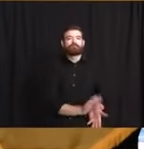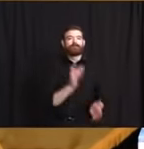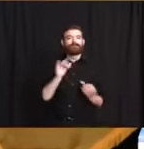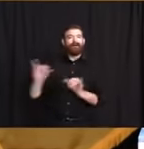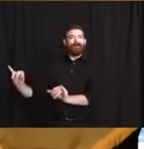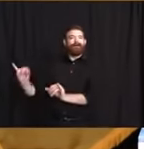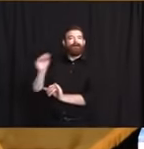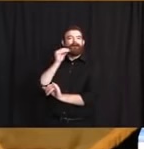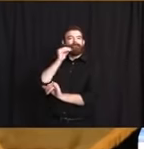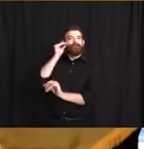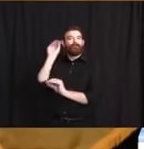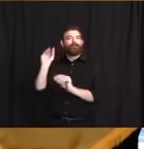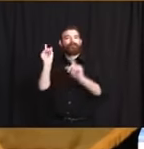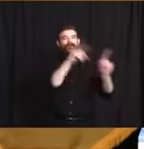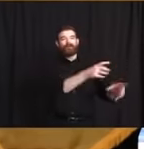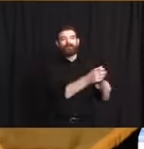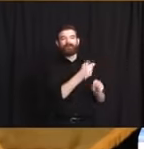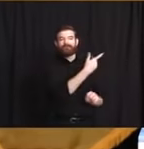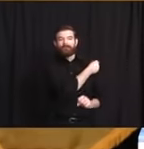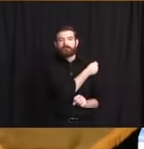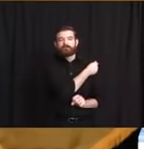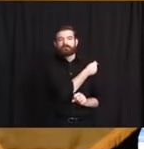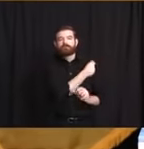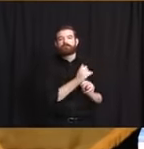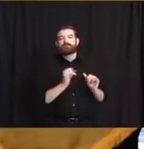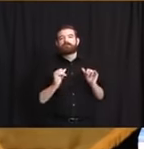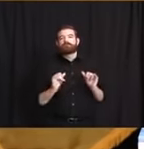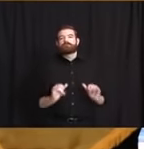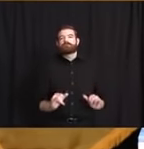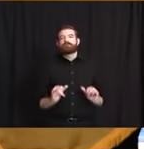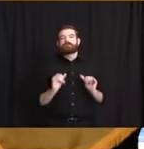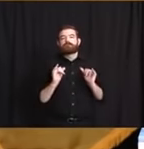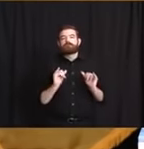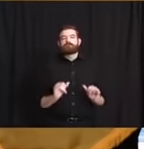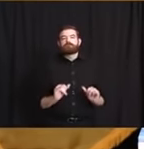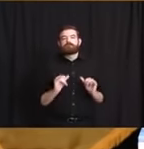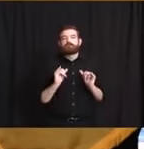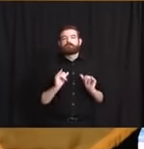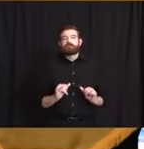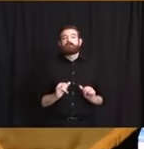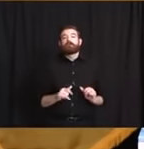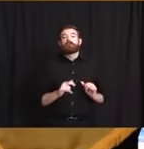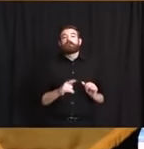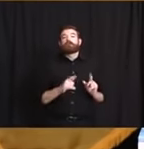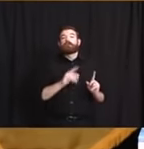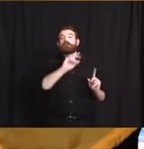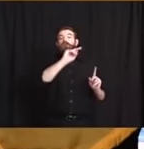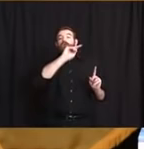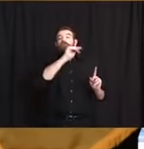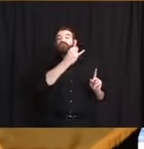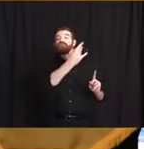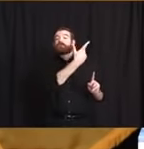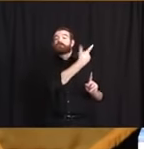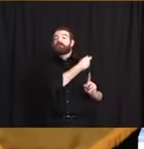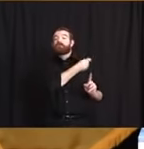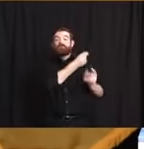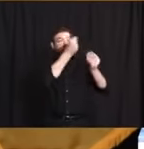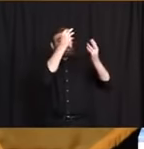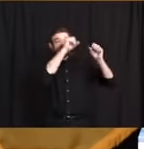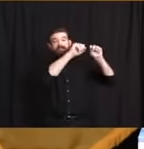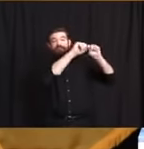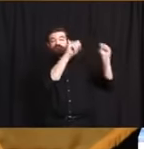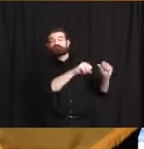year. According to the New Jersey Immunization Information System, there has been a 40% decline